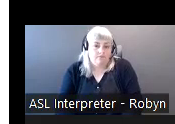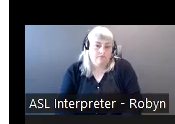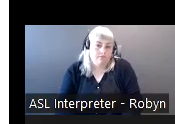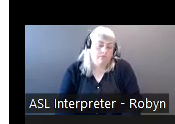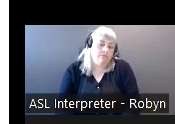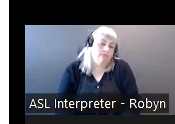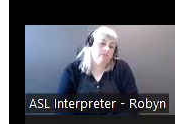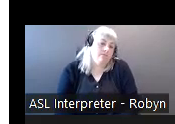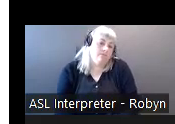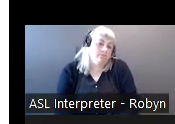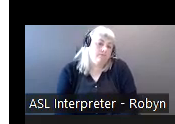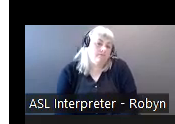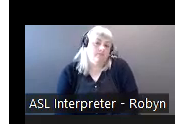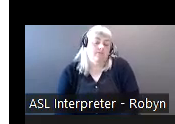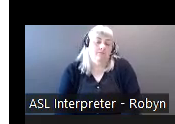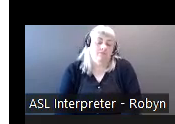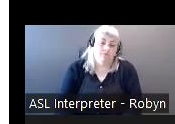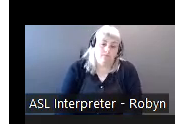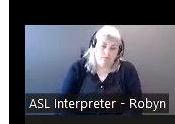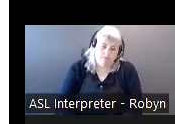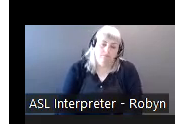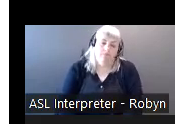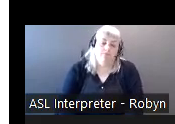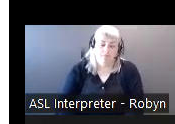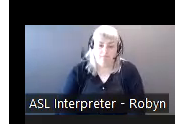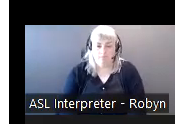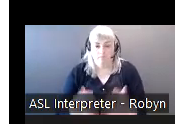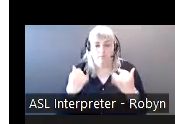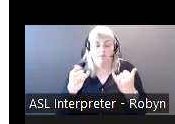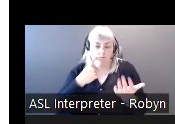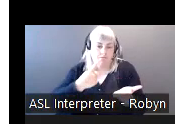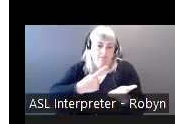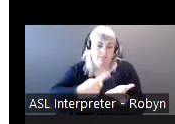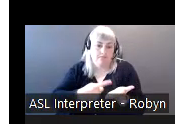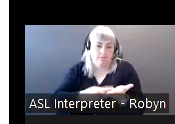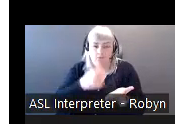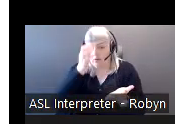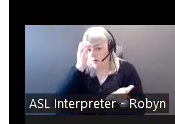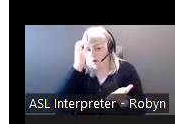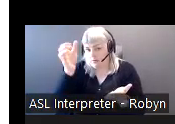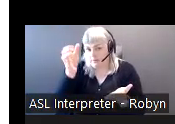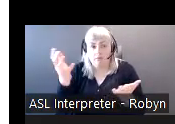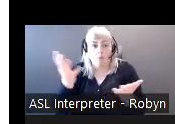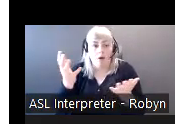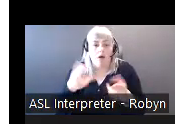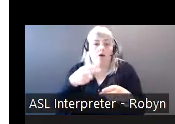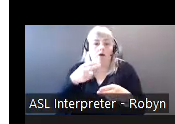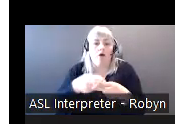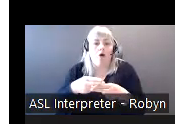Okay, so I'm going to talk about a concept called the window of tolerance.